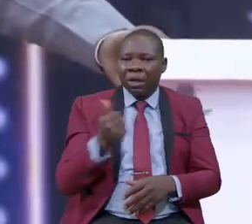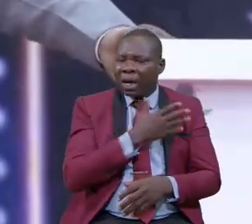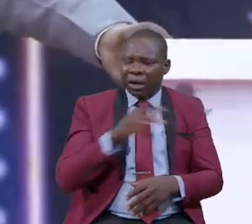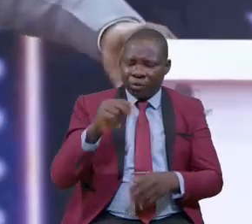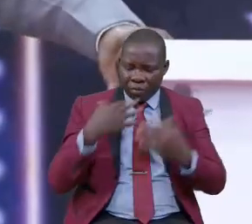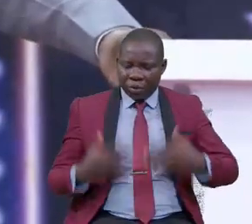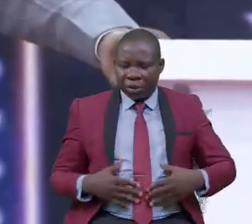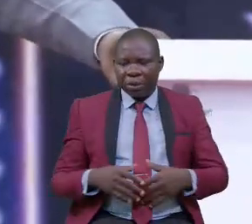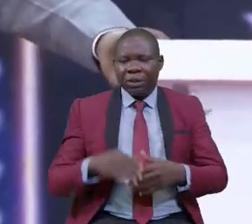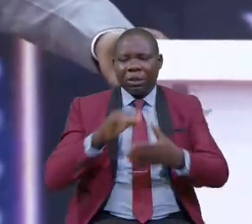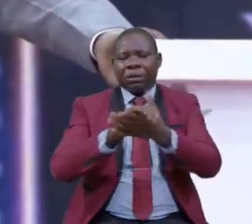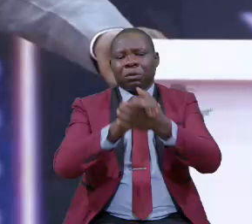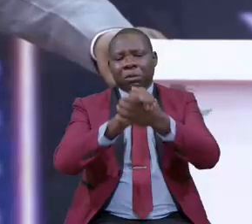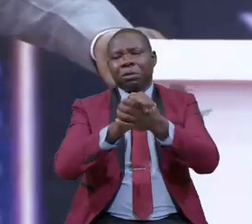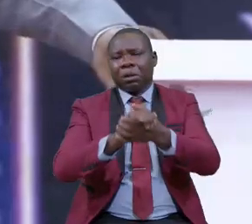Lord.